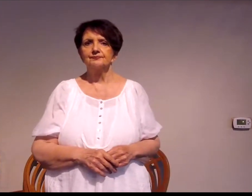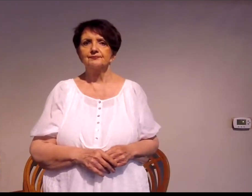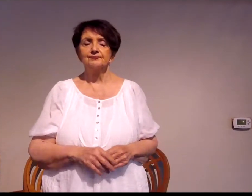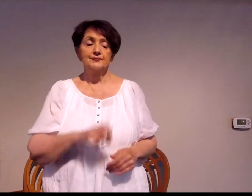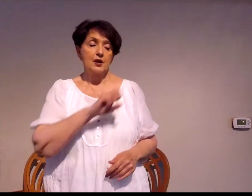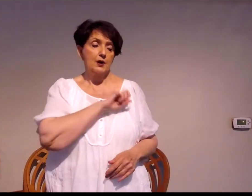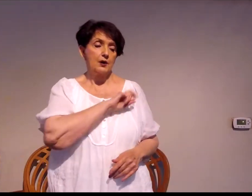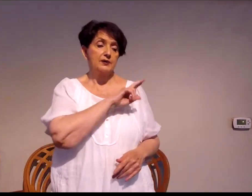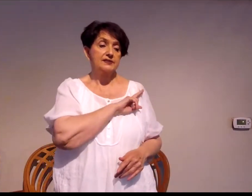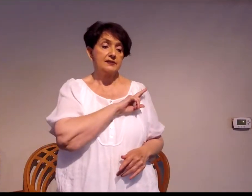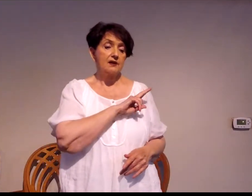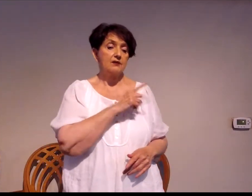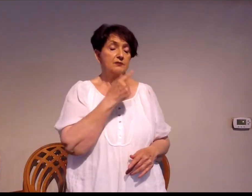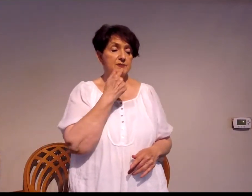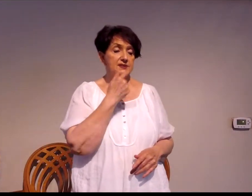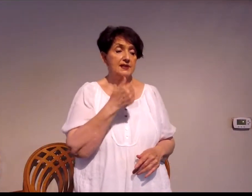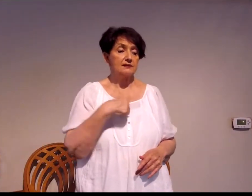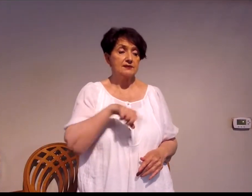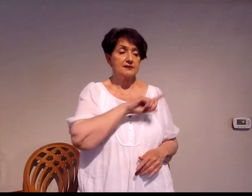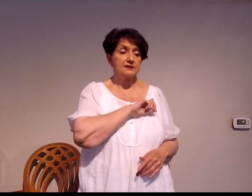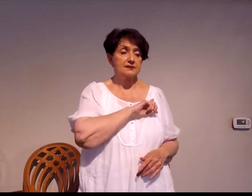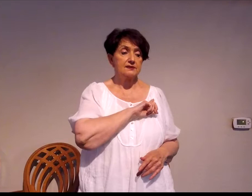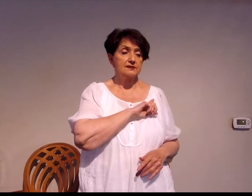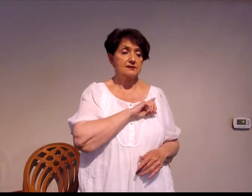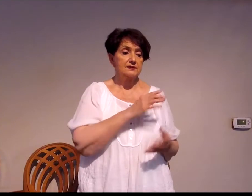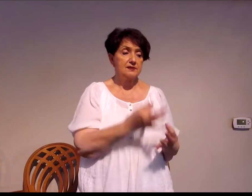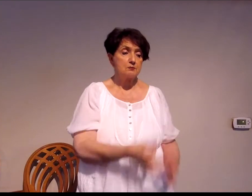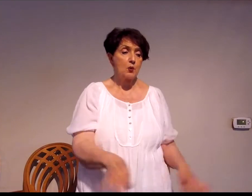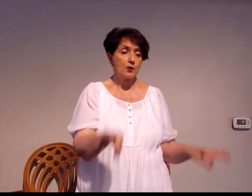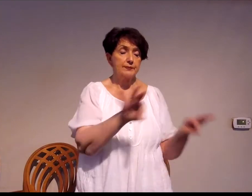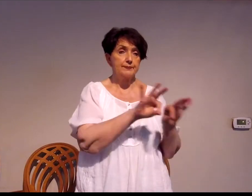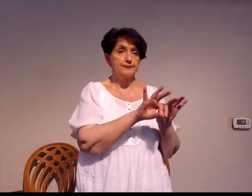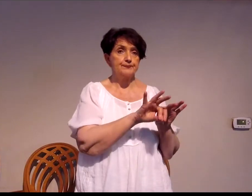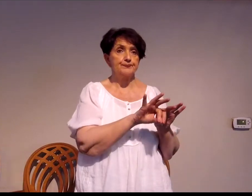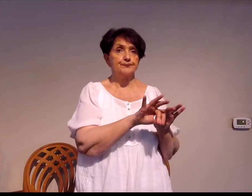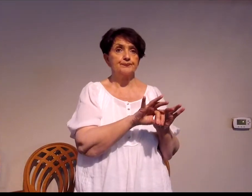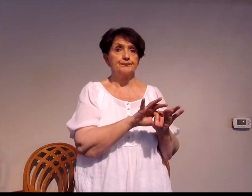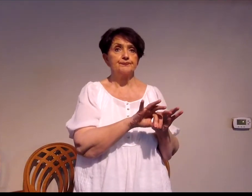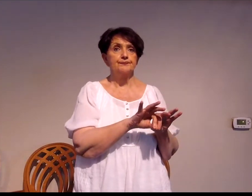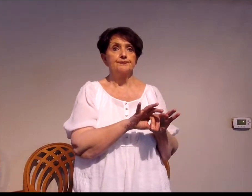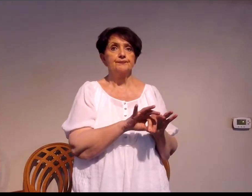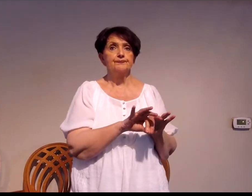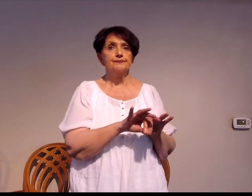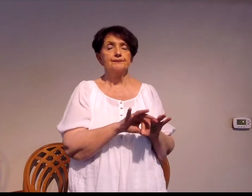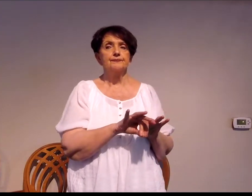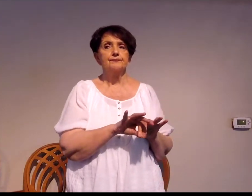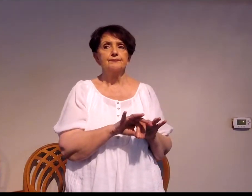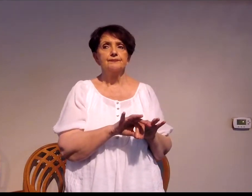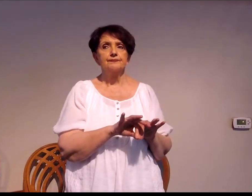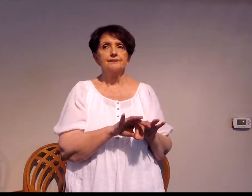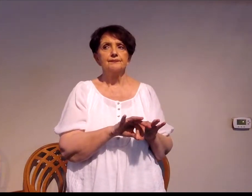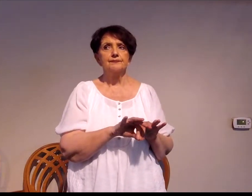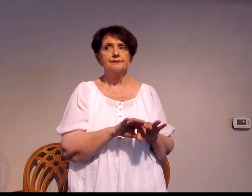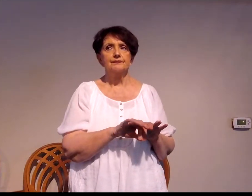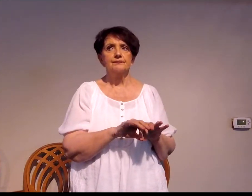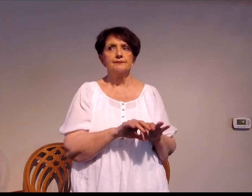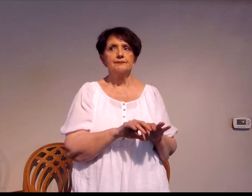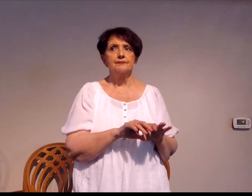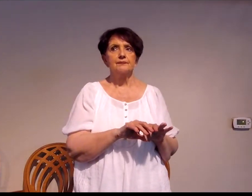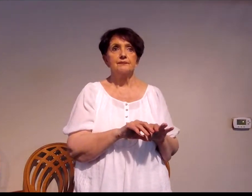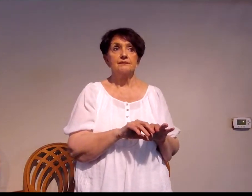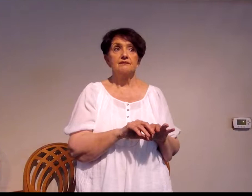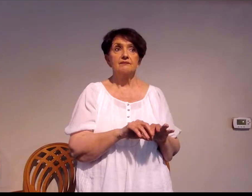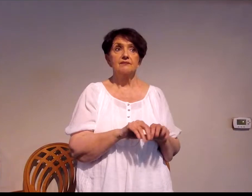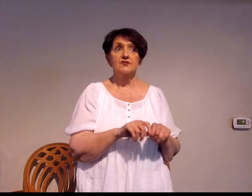Ernest Holmes tells us this is so important. And this is a big signal for